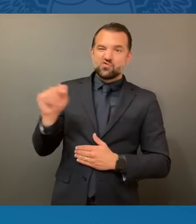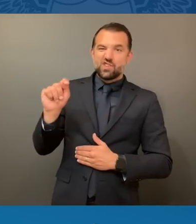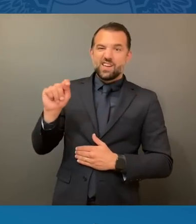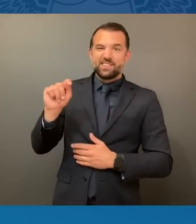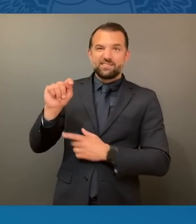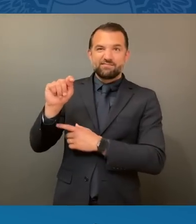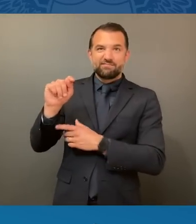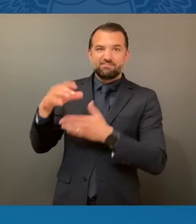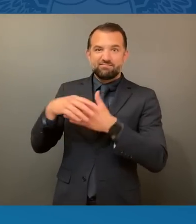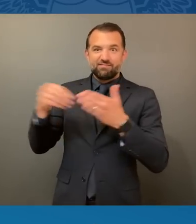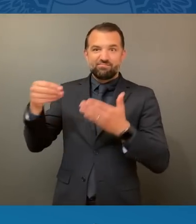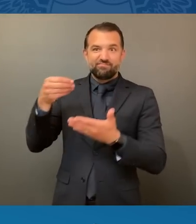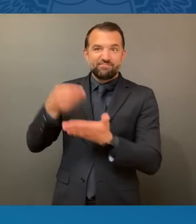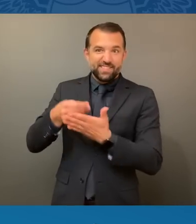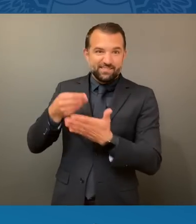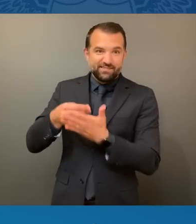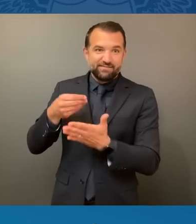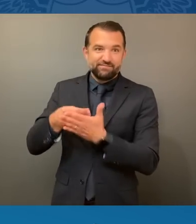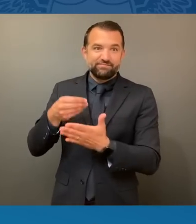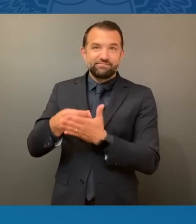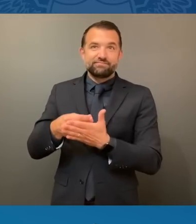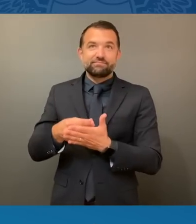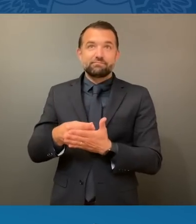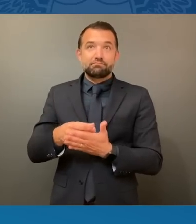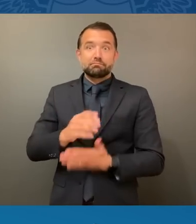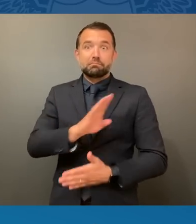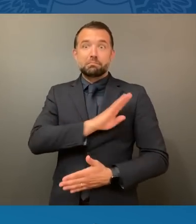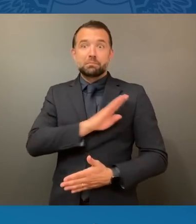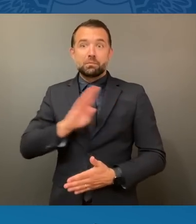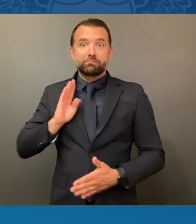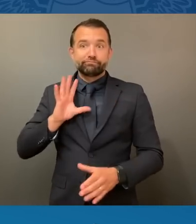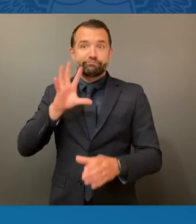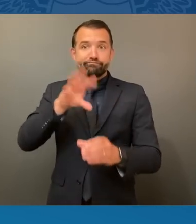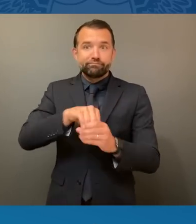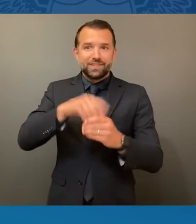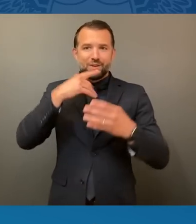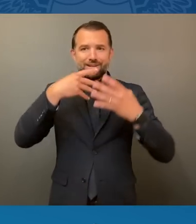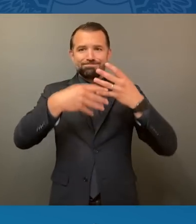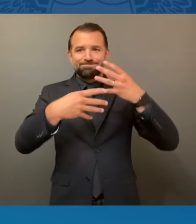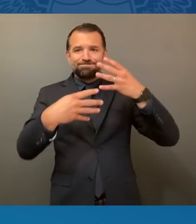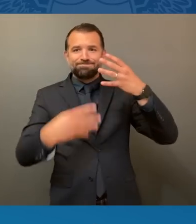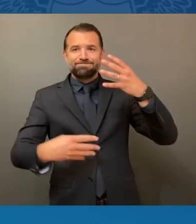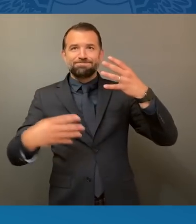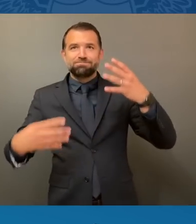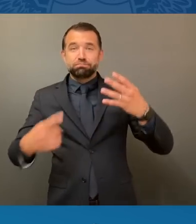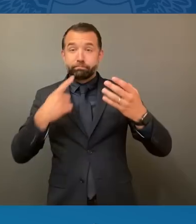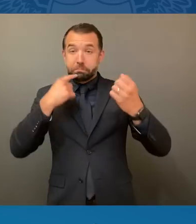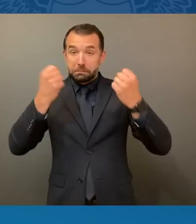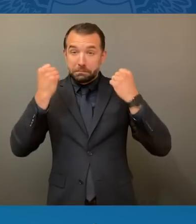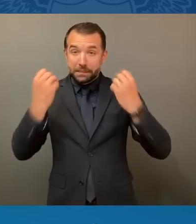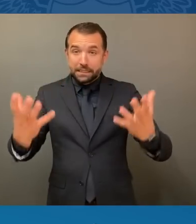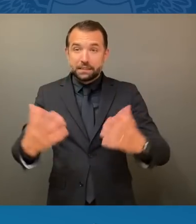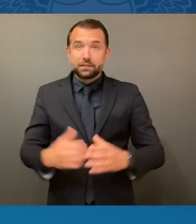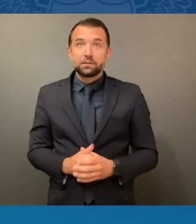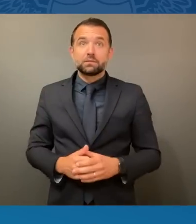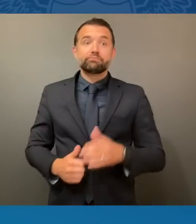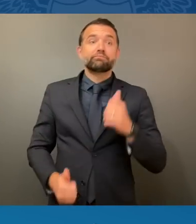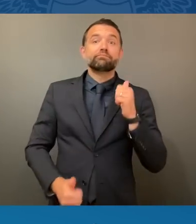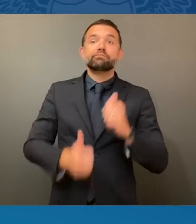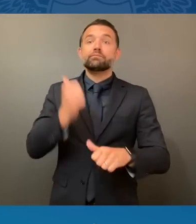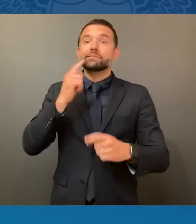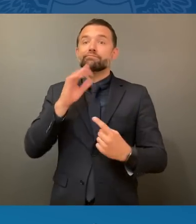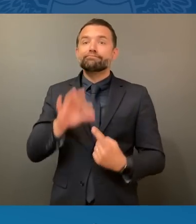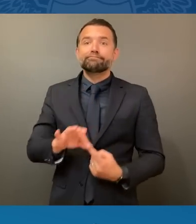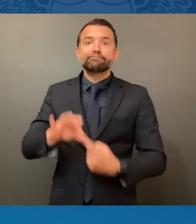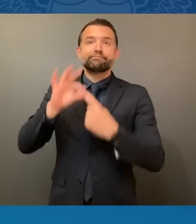She's on so many boards, I can't keep track. But what I find so special about her is that